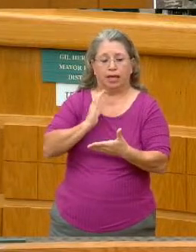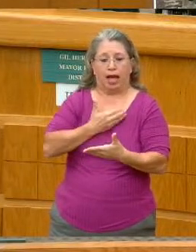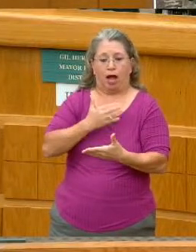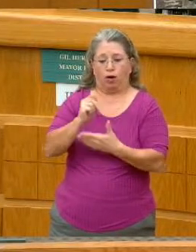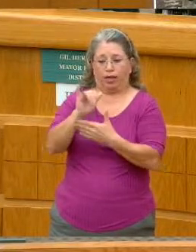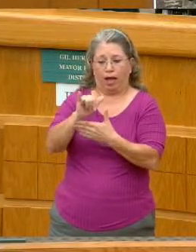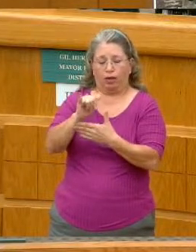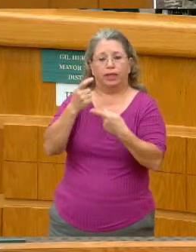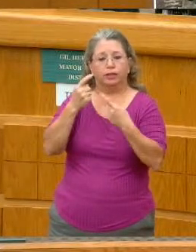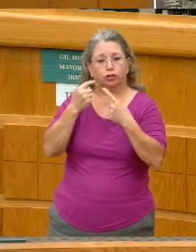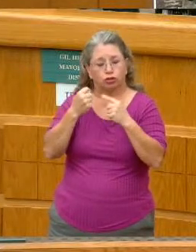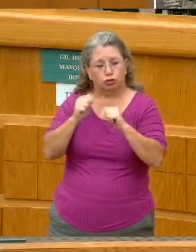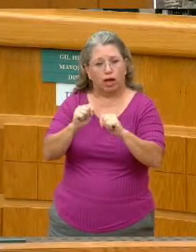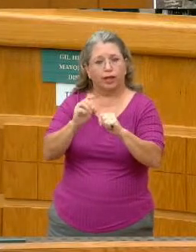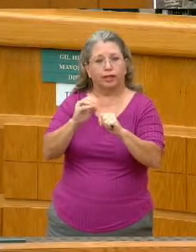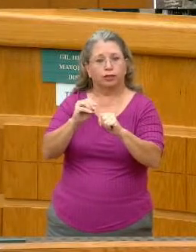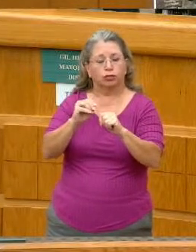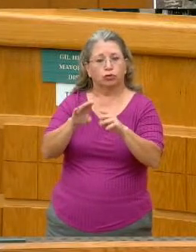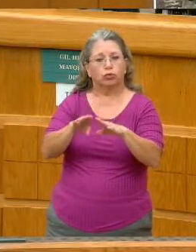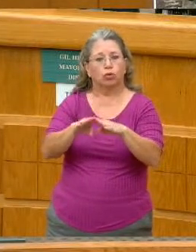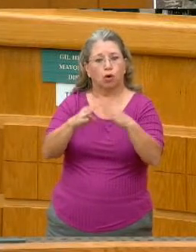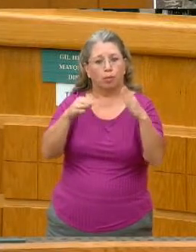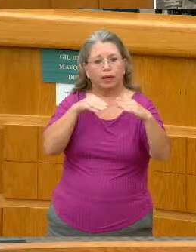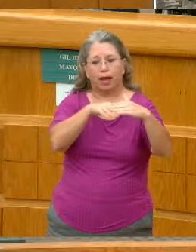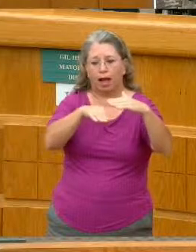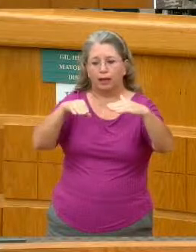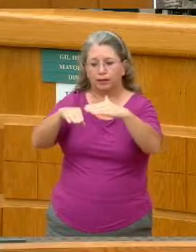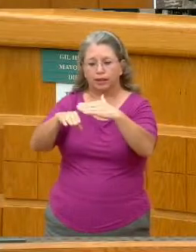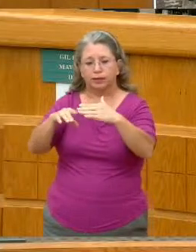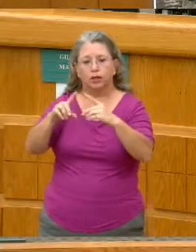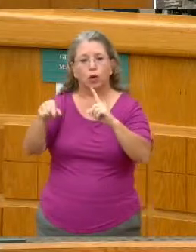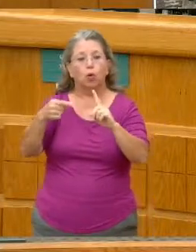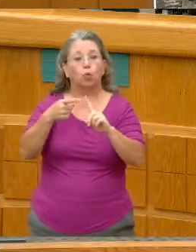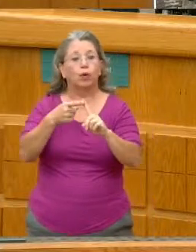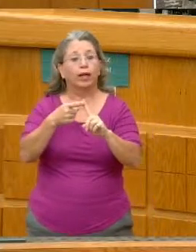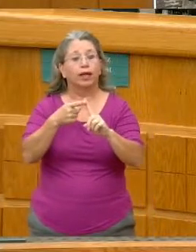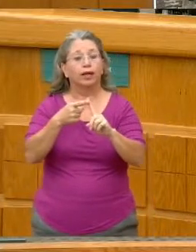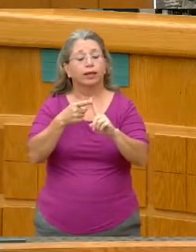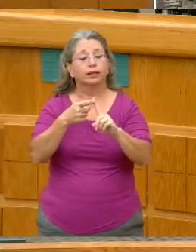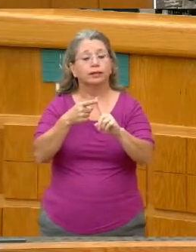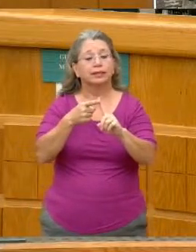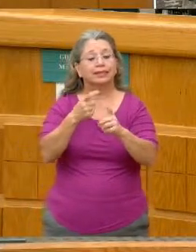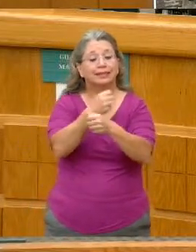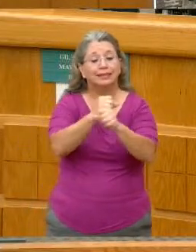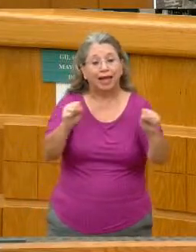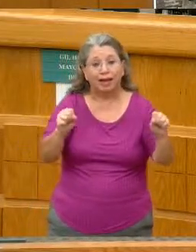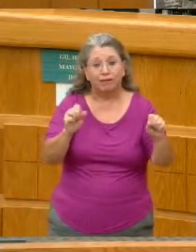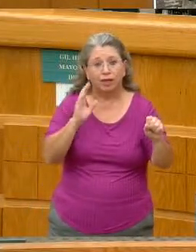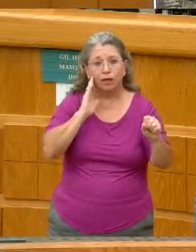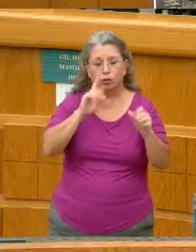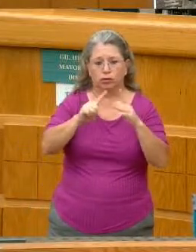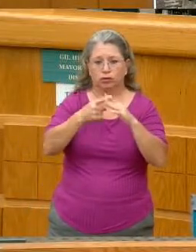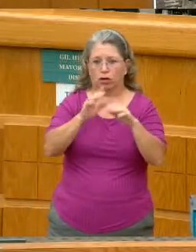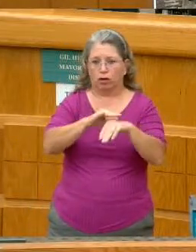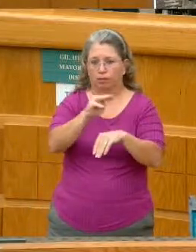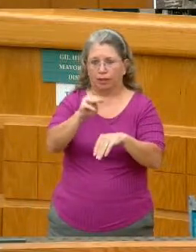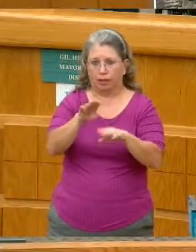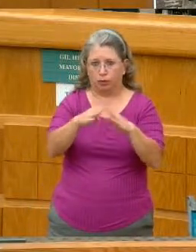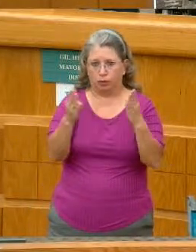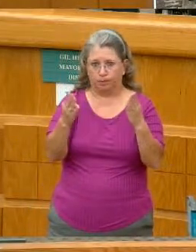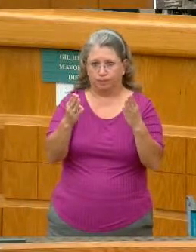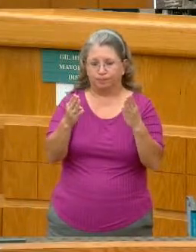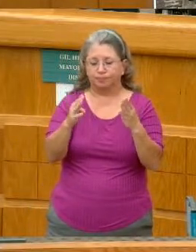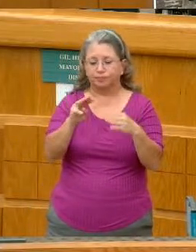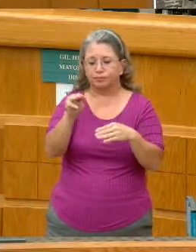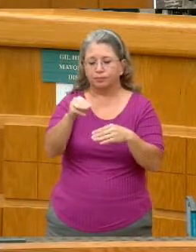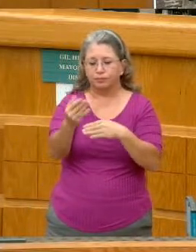it's safe on Monday morning. And now I'd like to move and show you exactly what will be open